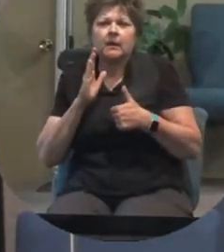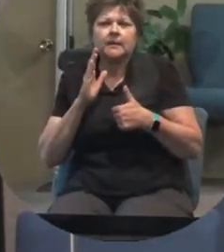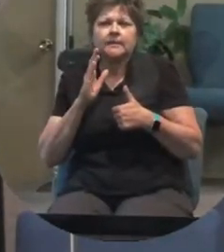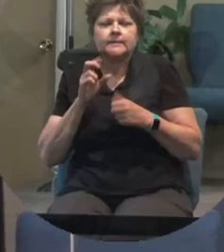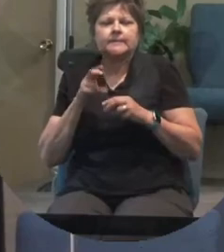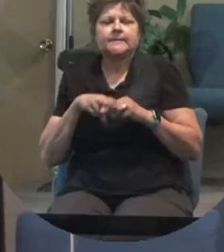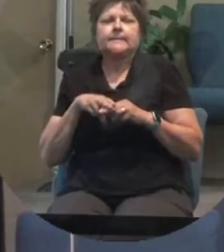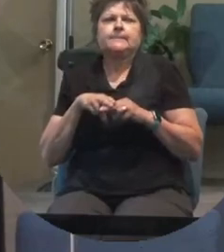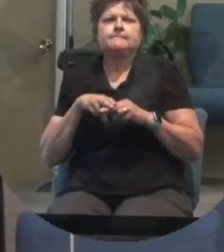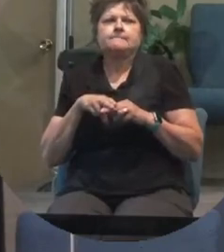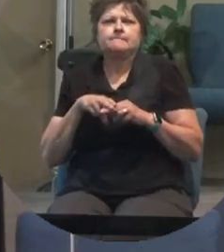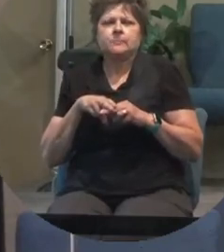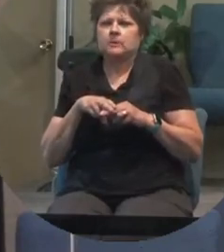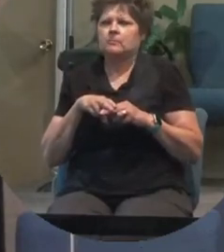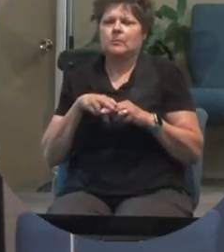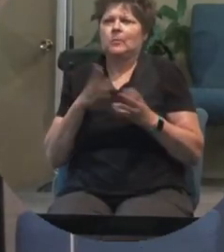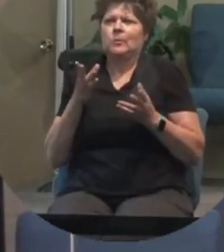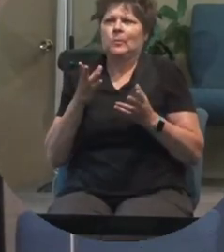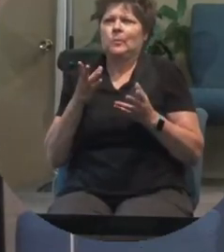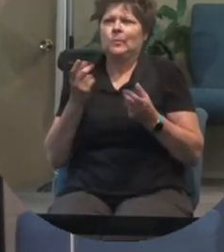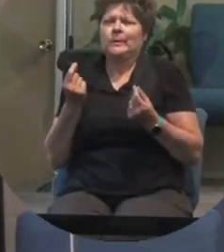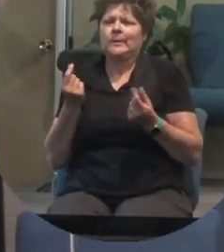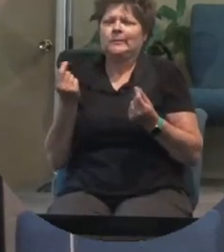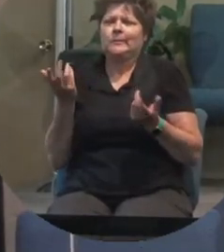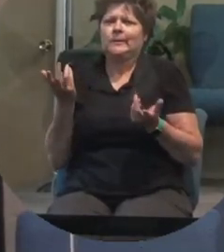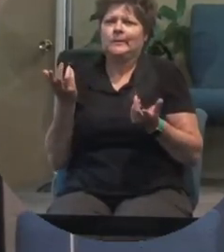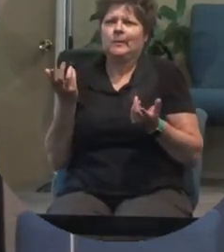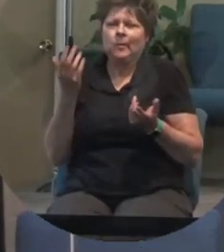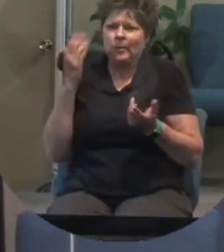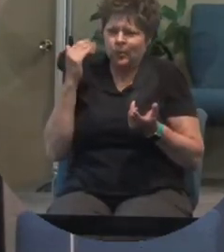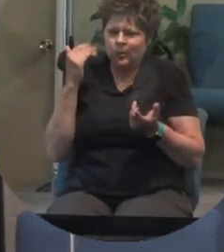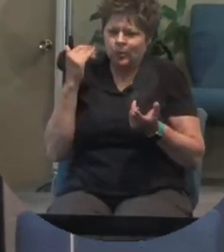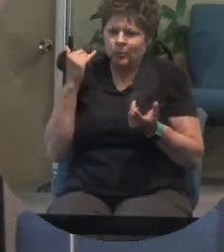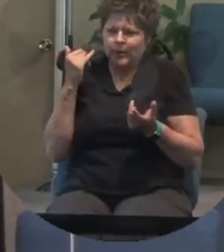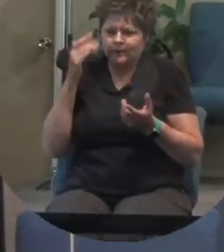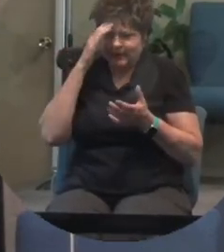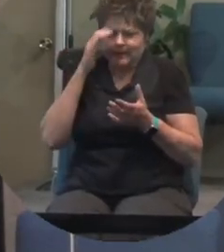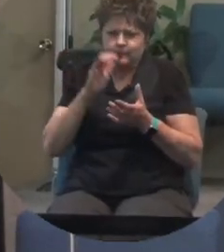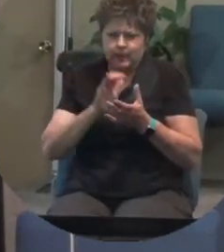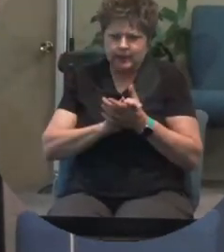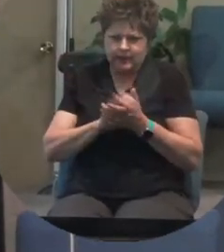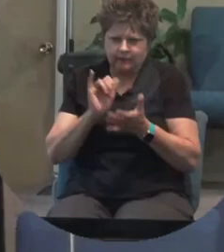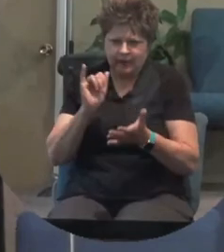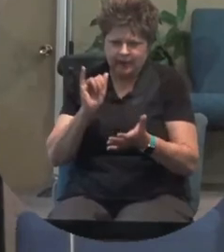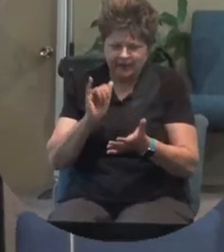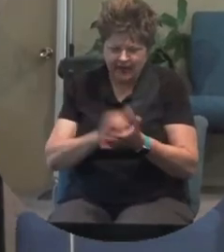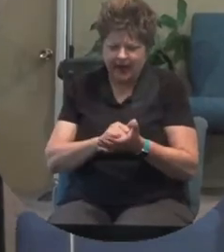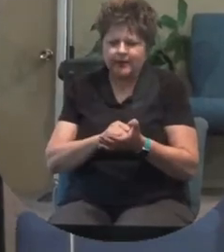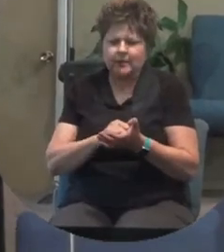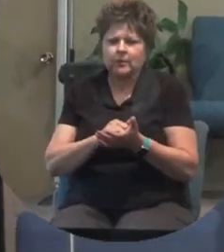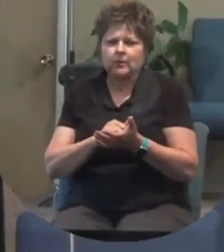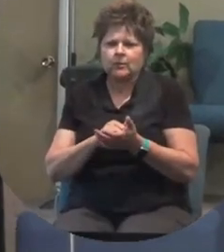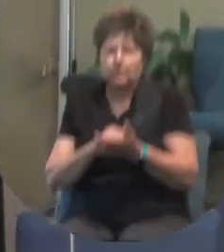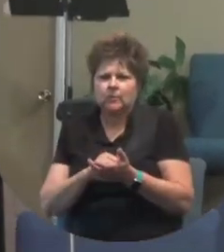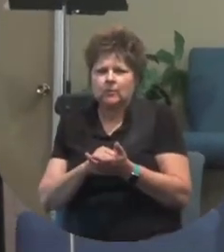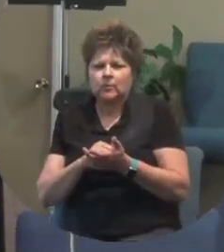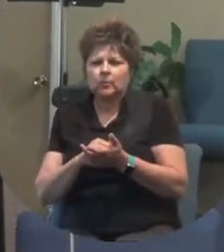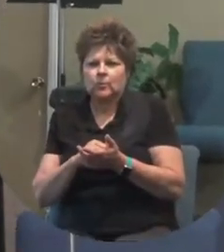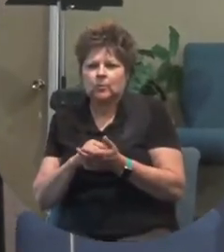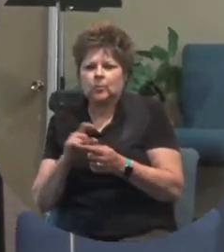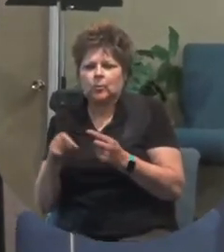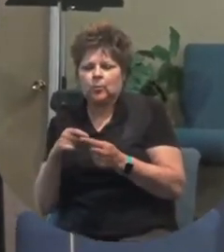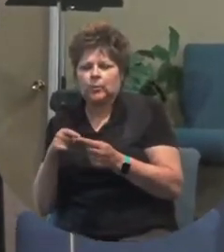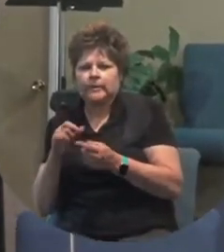sitting there going, what on earth are they doing? Why would they believe that when they have